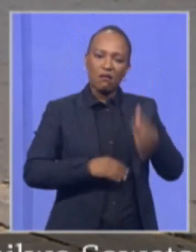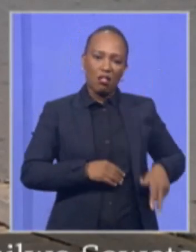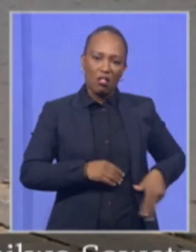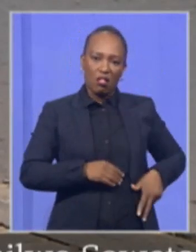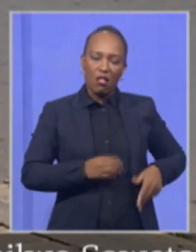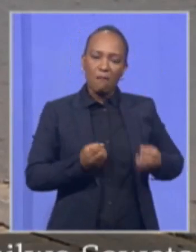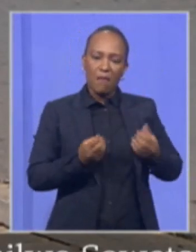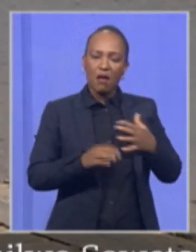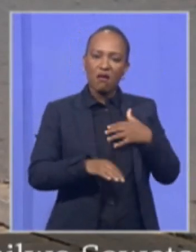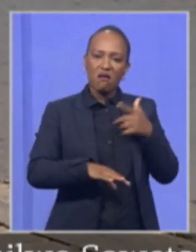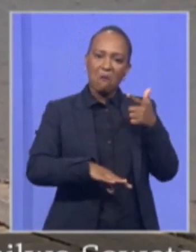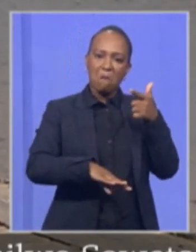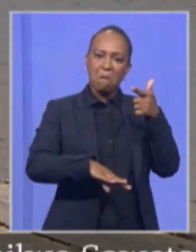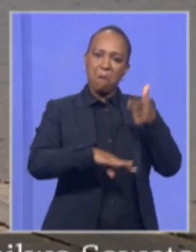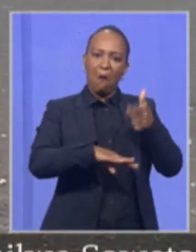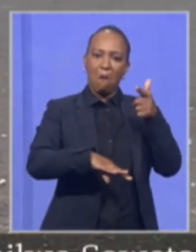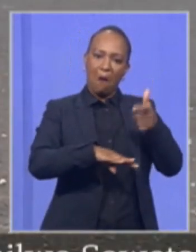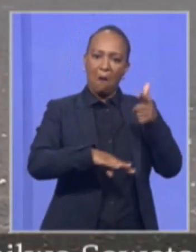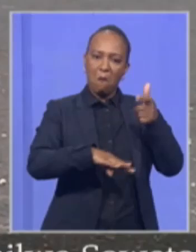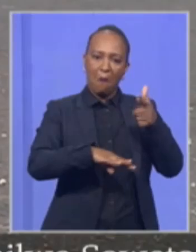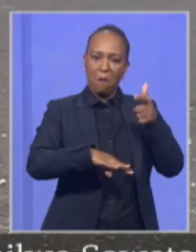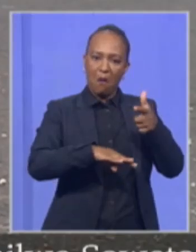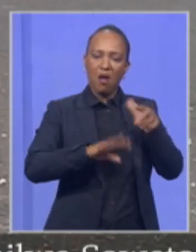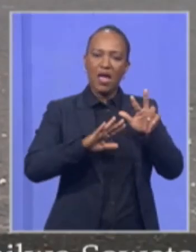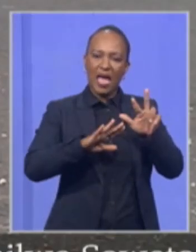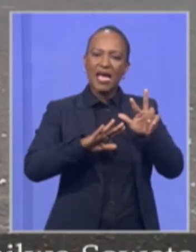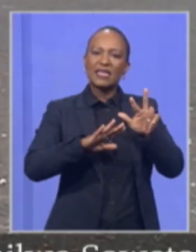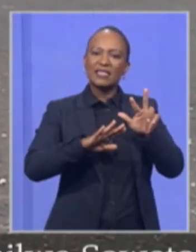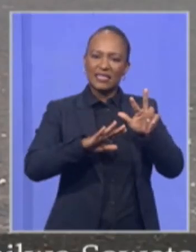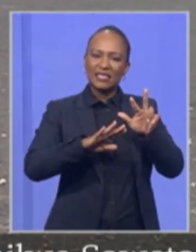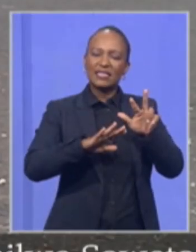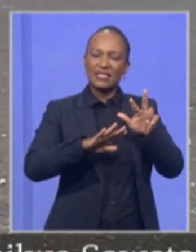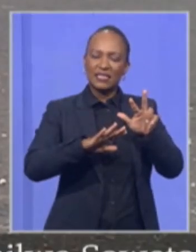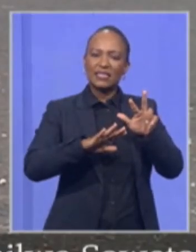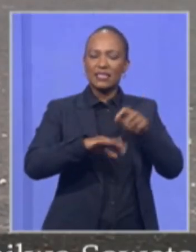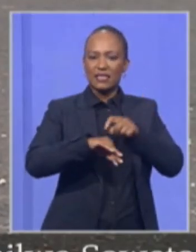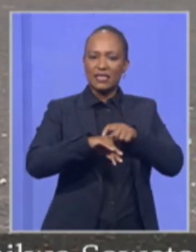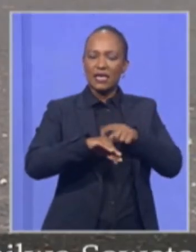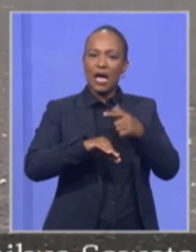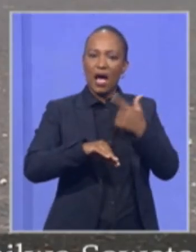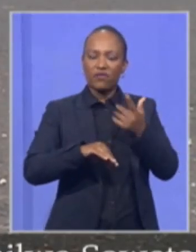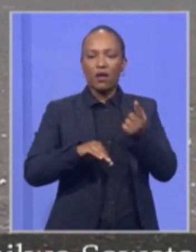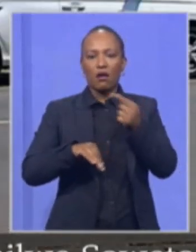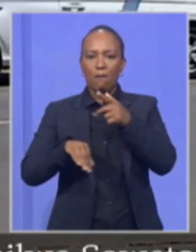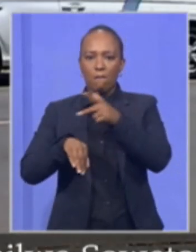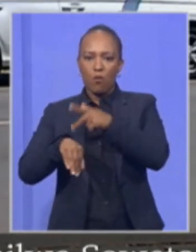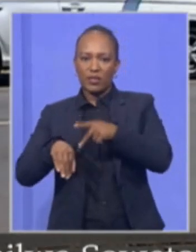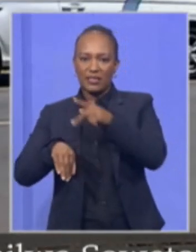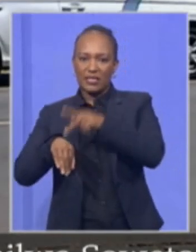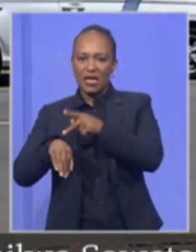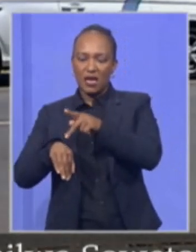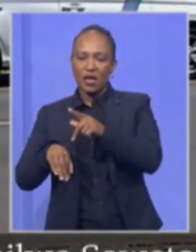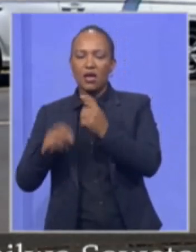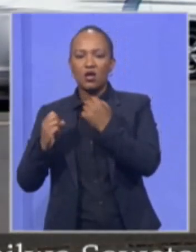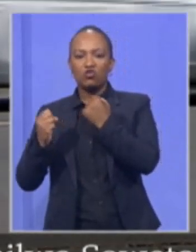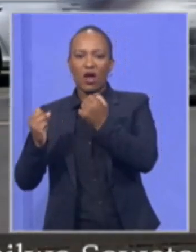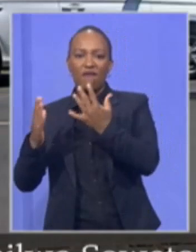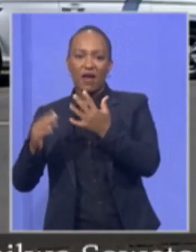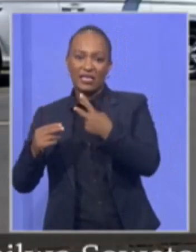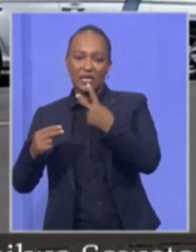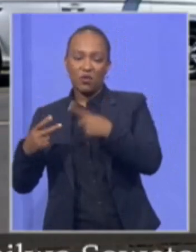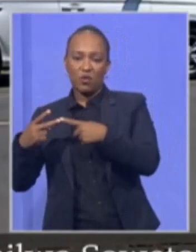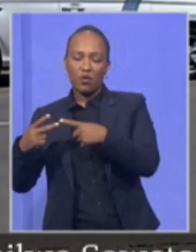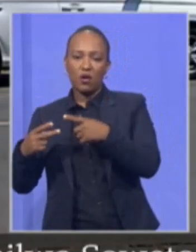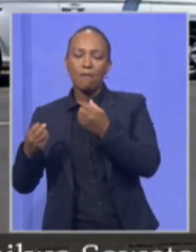mootledi magaseswai pele ba leba dikilomitara tše 5 ka ntlenyana ga Protea Glen, moo ba ile go ba bolaya mootledi wa bobedi ka go mo